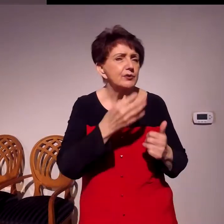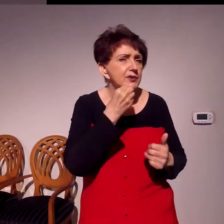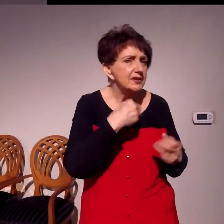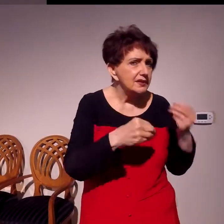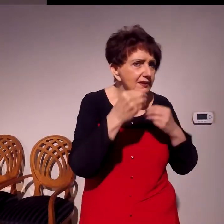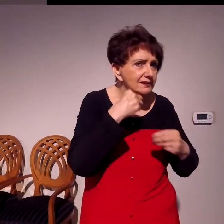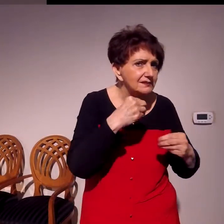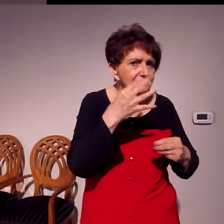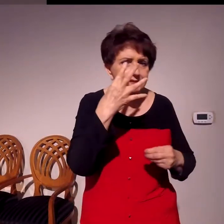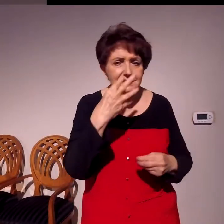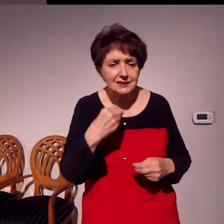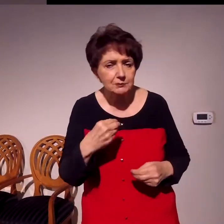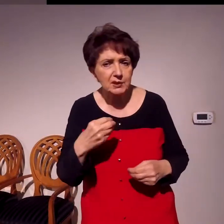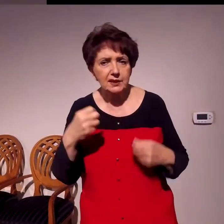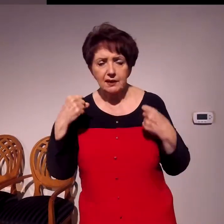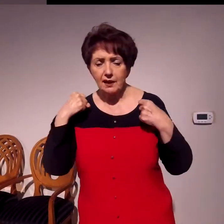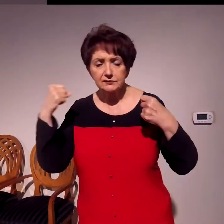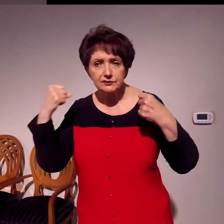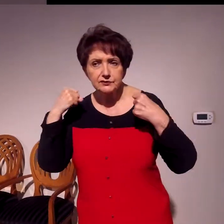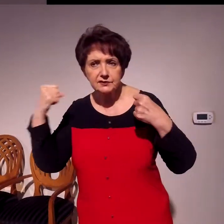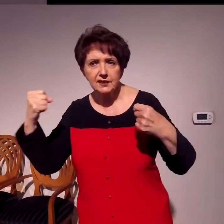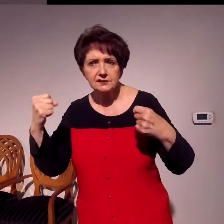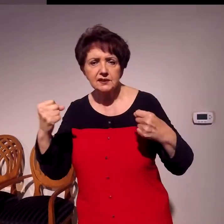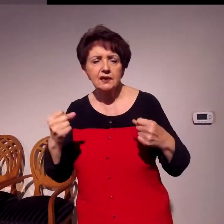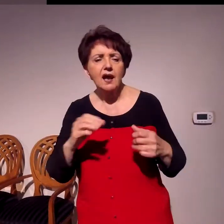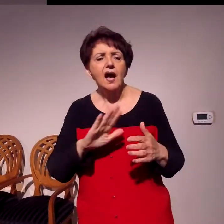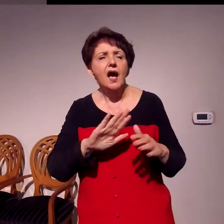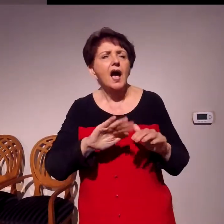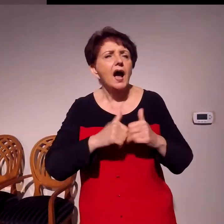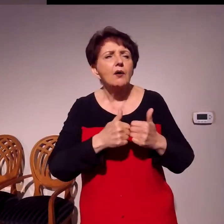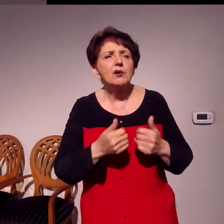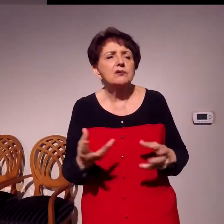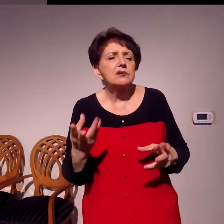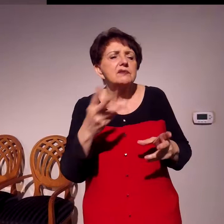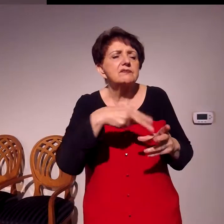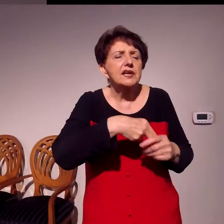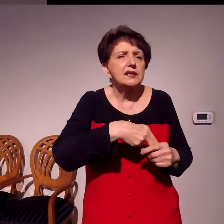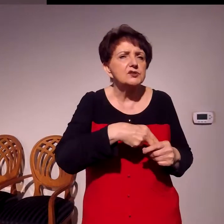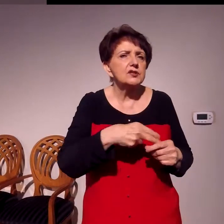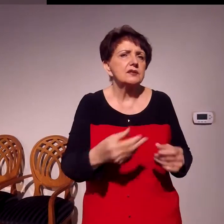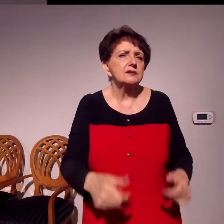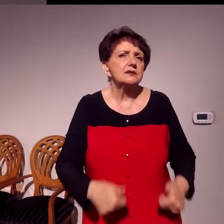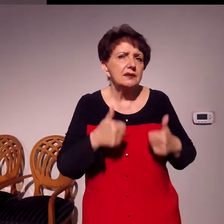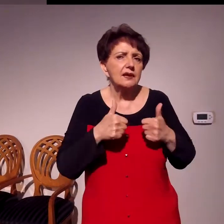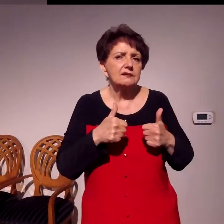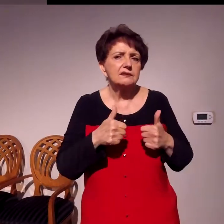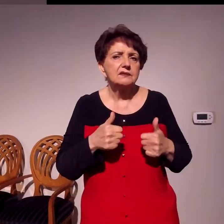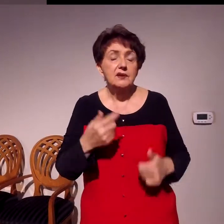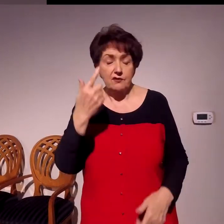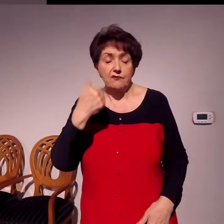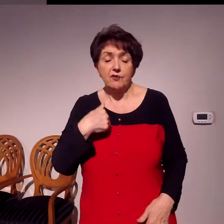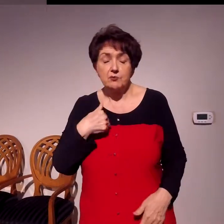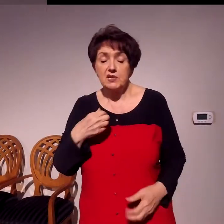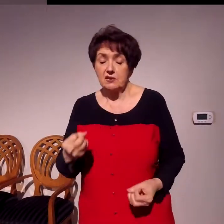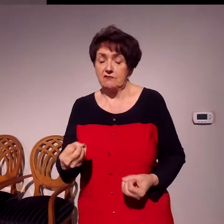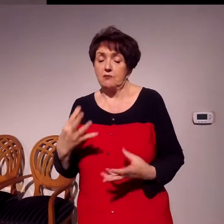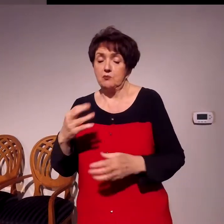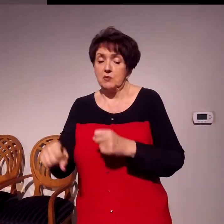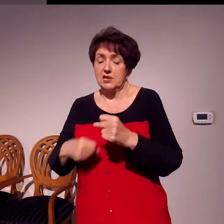exercising? How are we engaging in life? And for me, for many, many